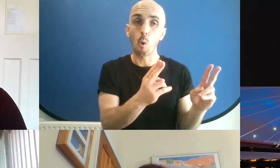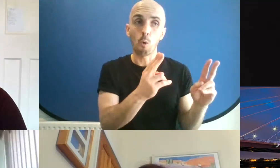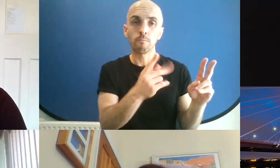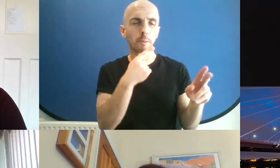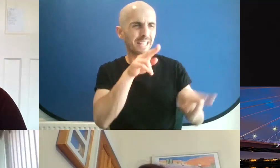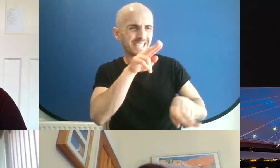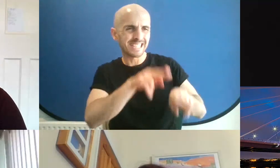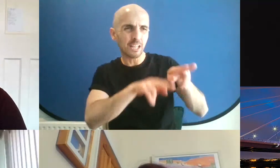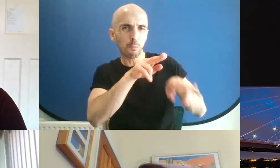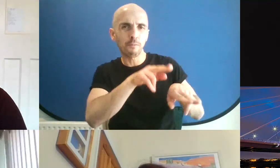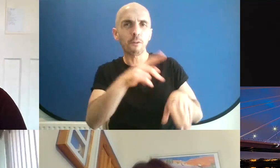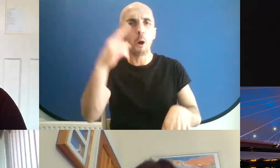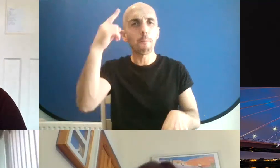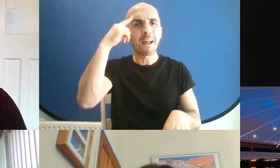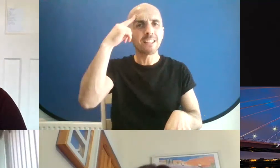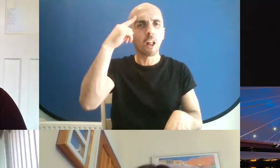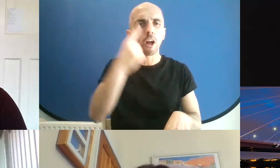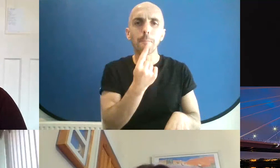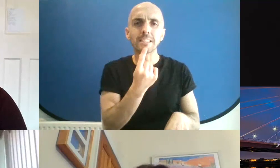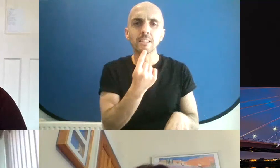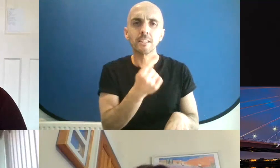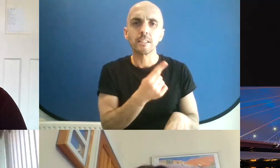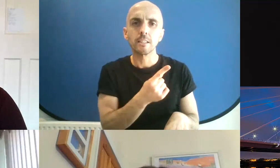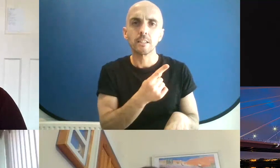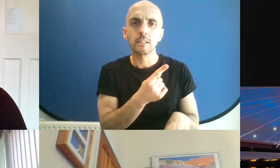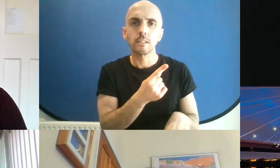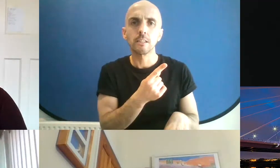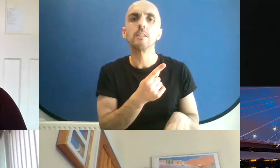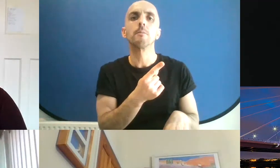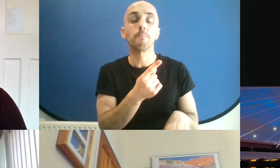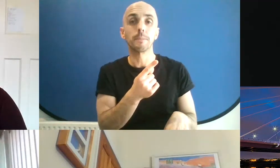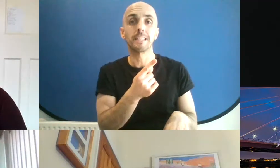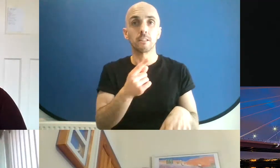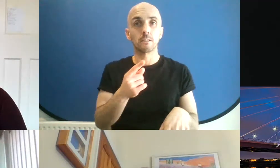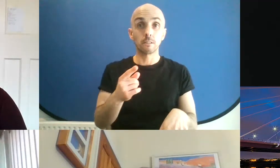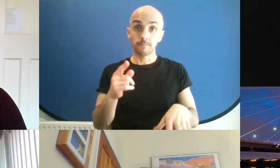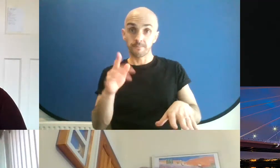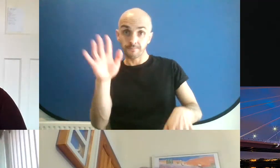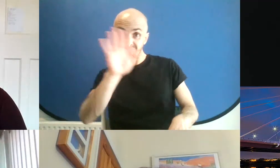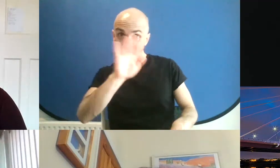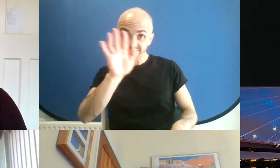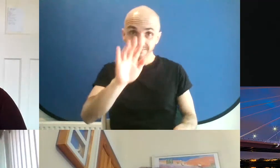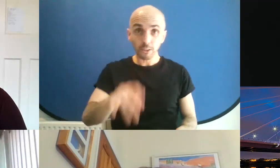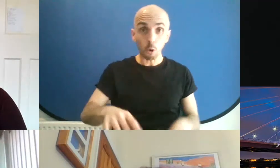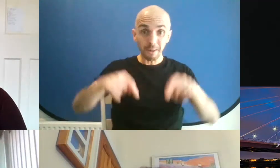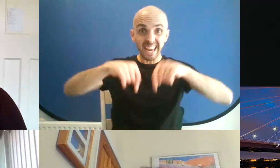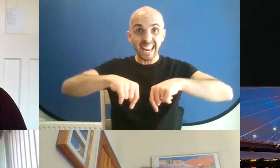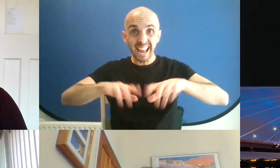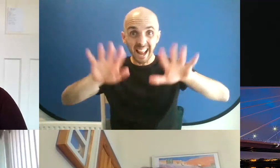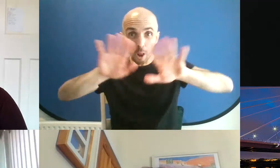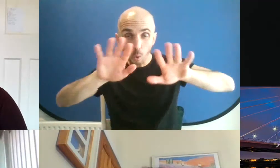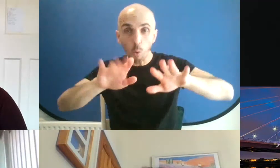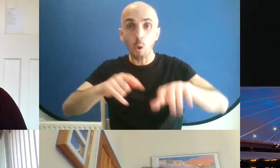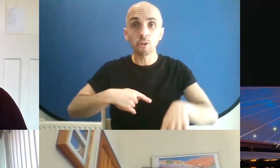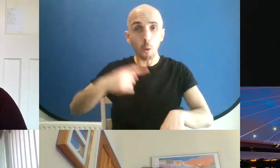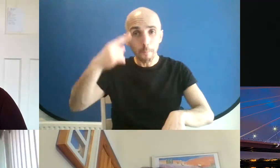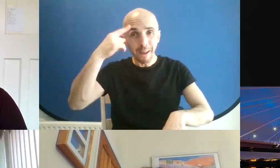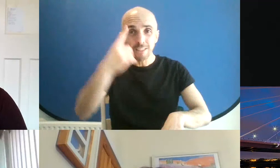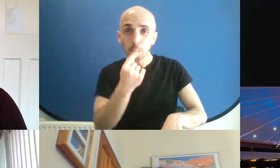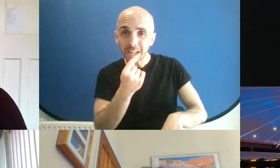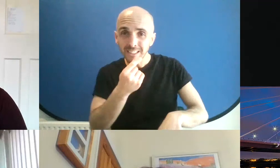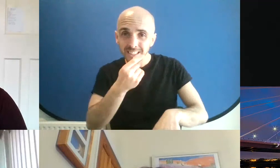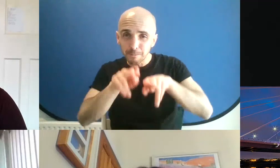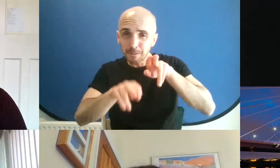that's presented, particularly with someone who may not quite understand you're there to assess their capacity. We also had the issues